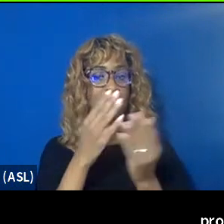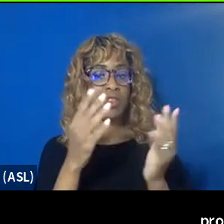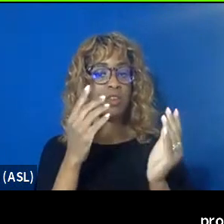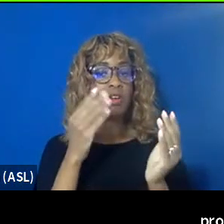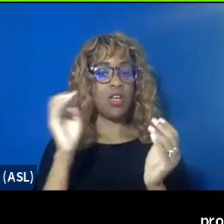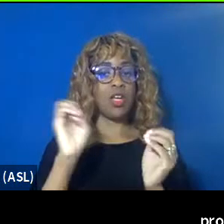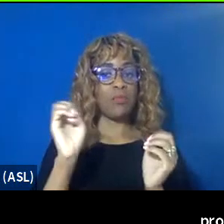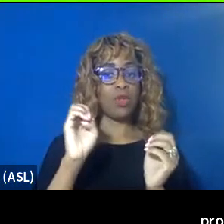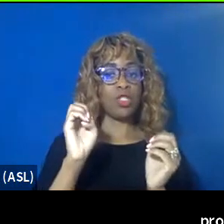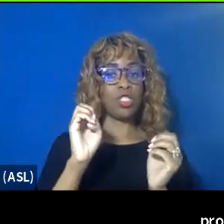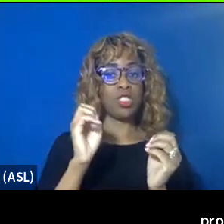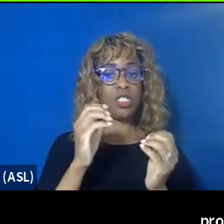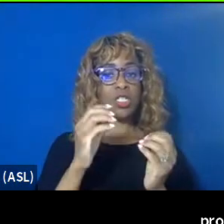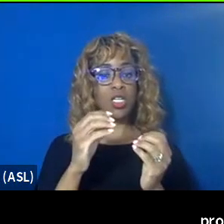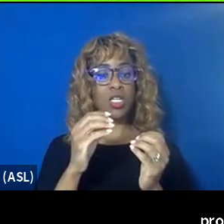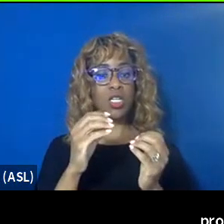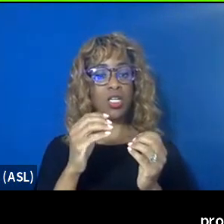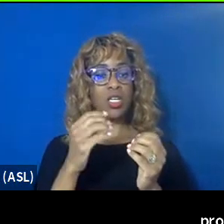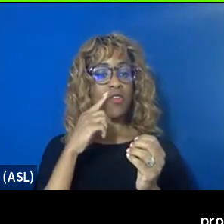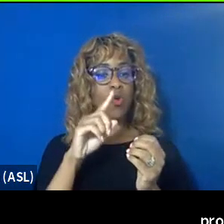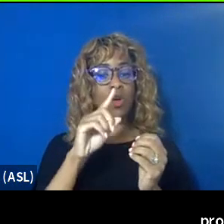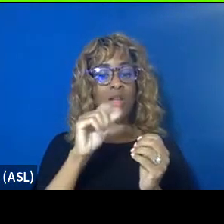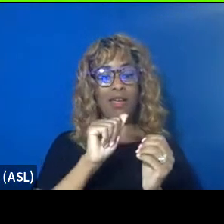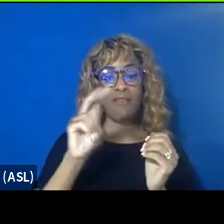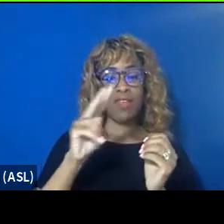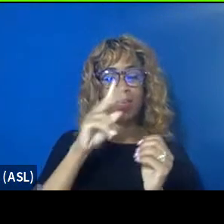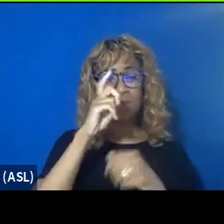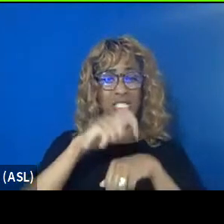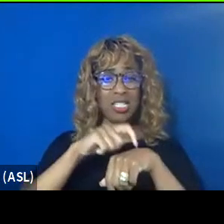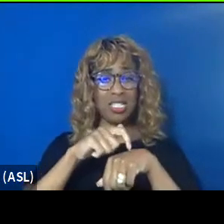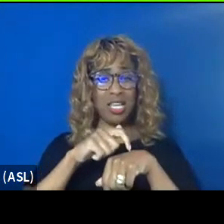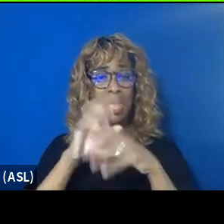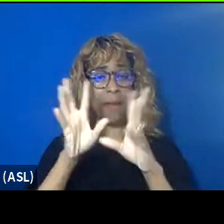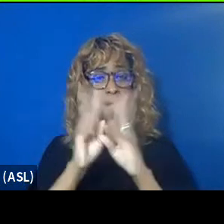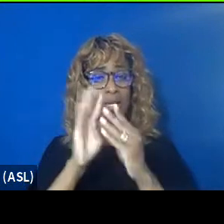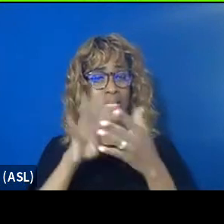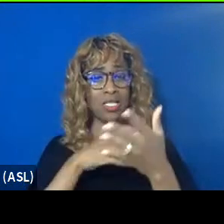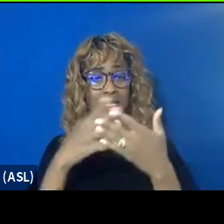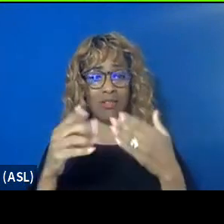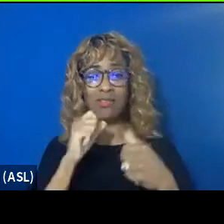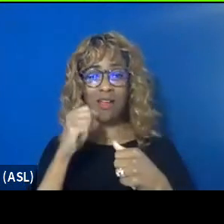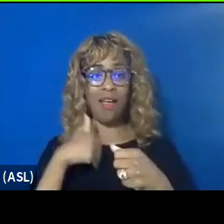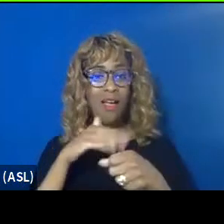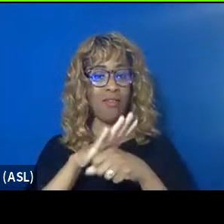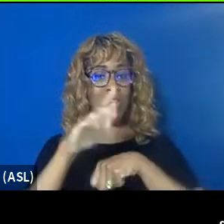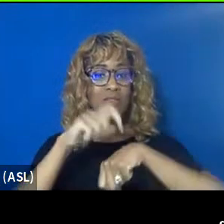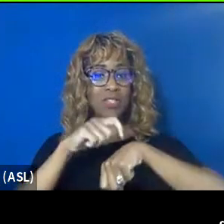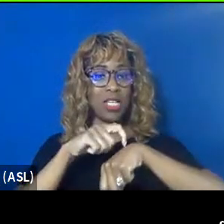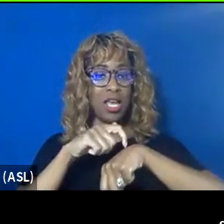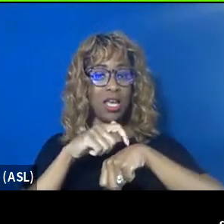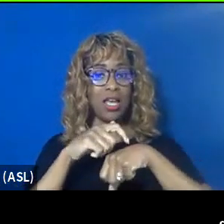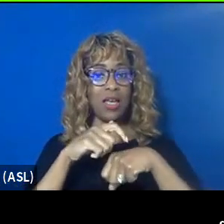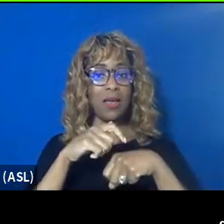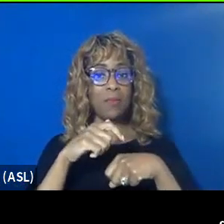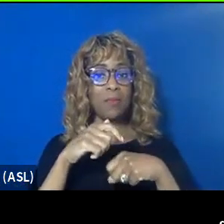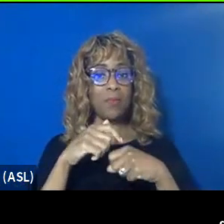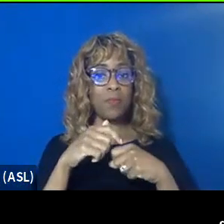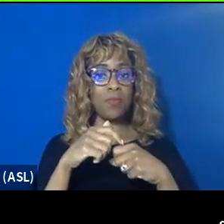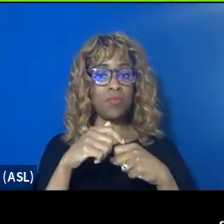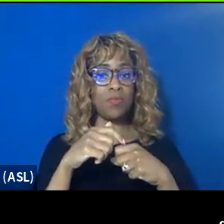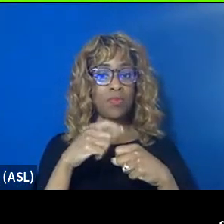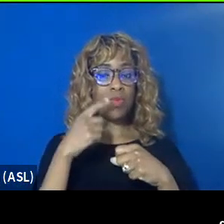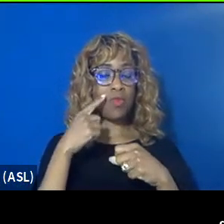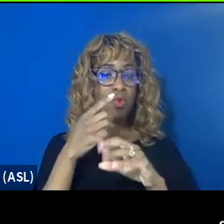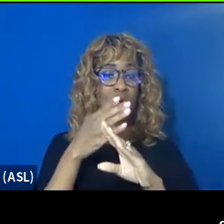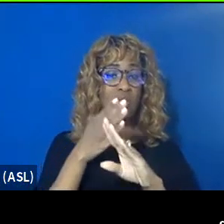AV services. Because of the timing when the meetings were scheduled, we did not have adequate time to make